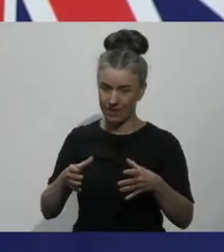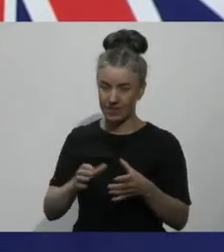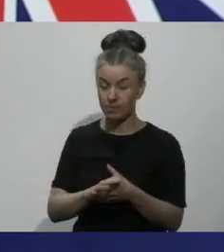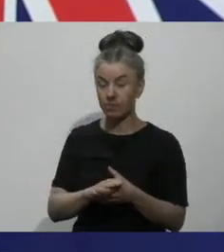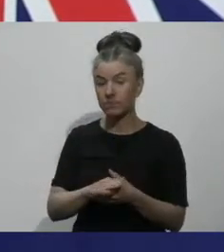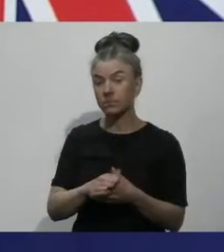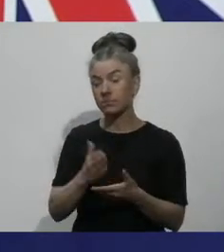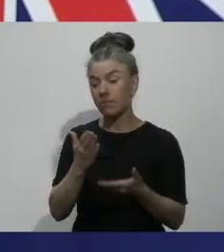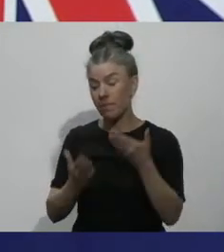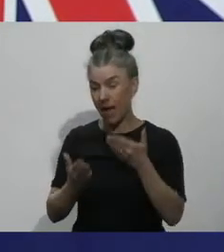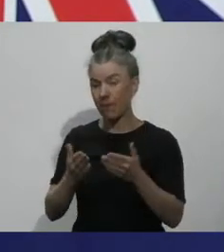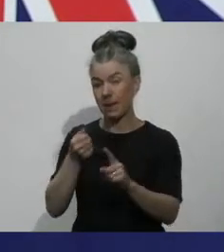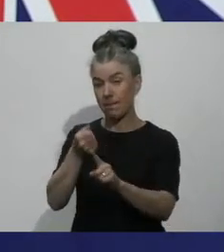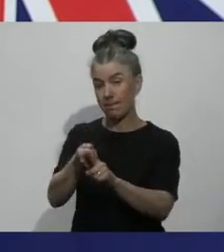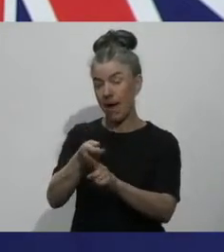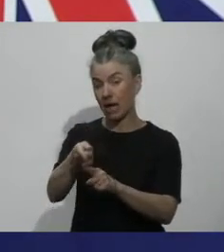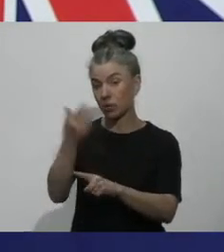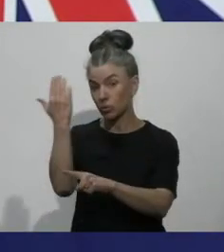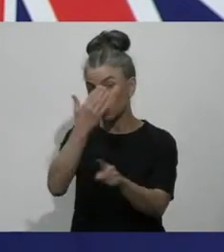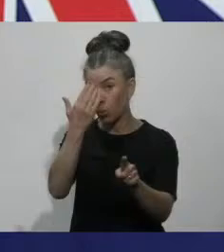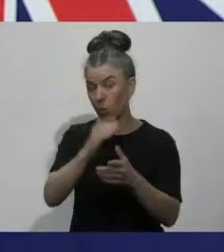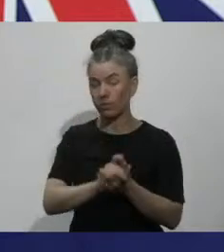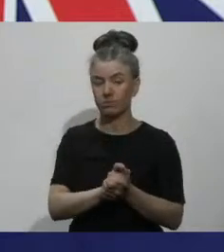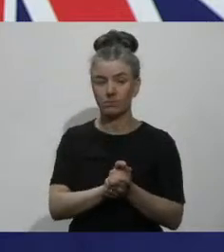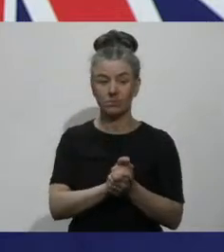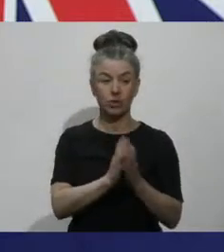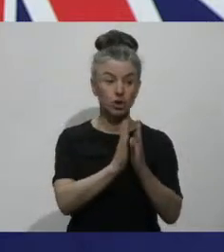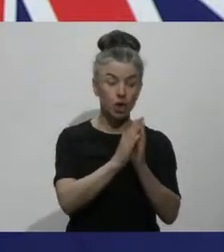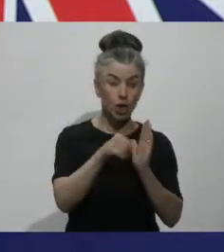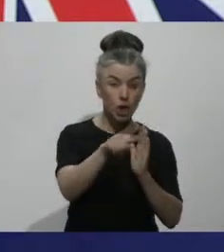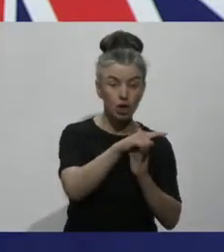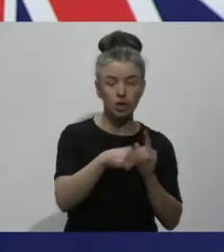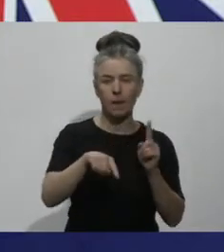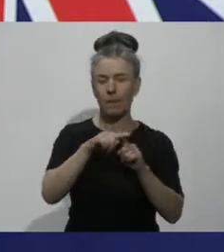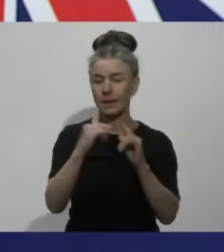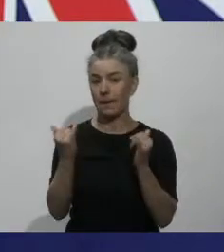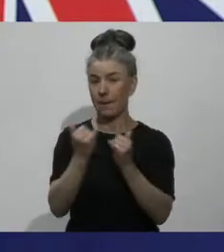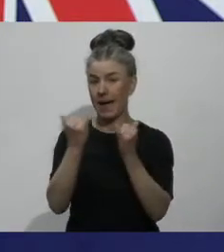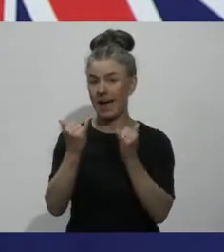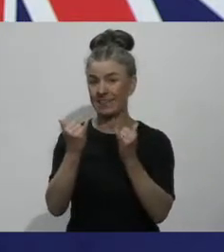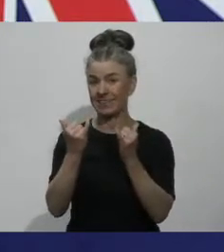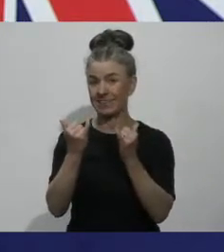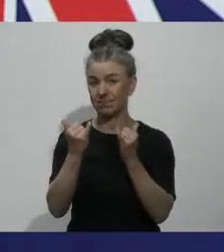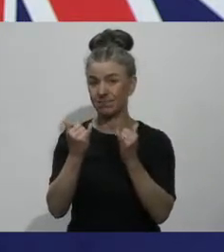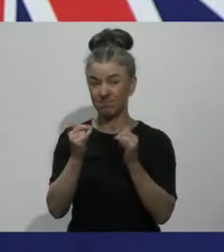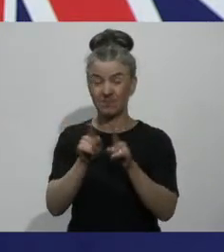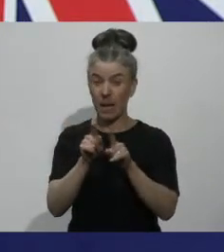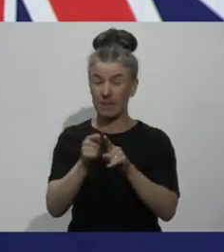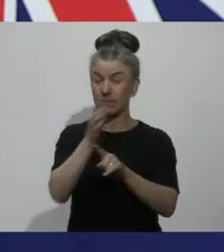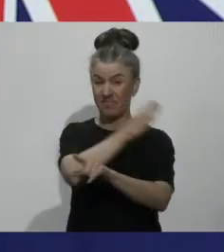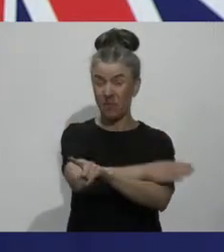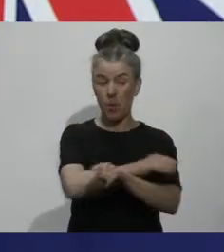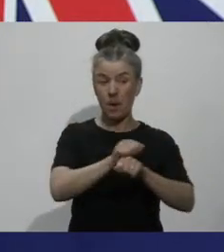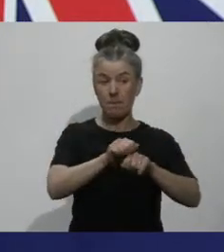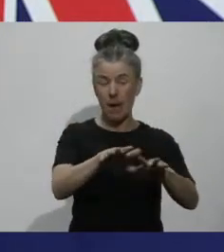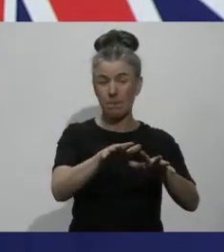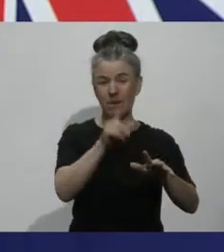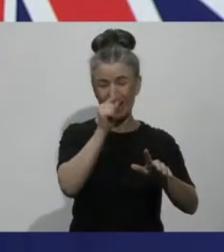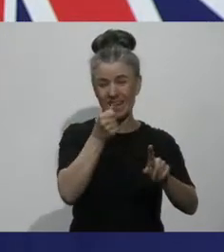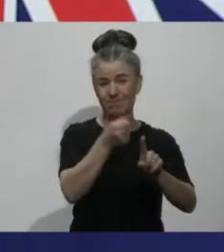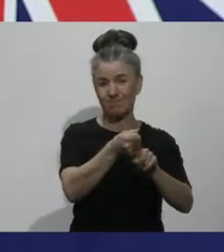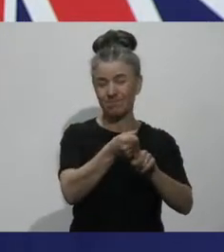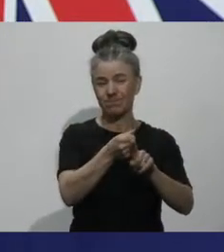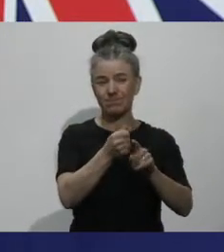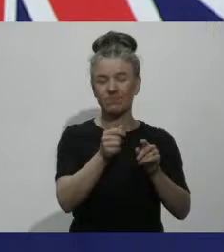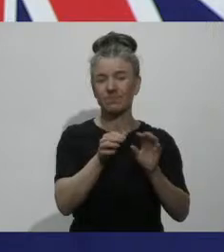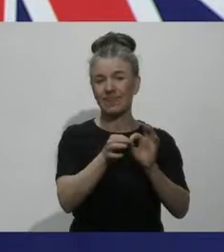linked to schools, churches and social gatherings as it has done to date. We also know,